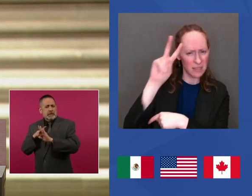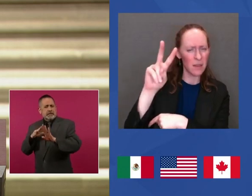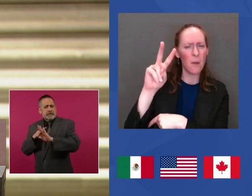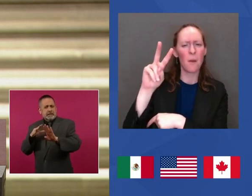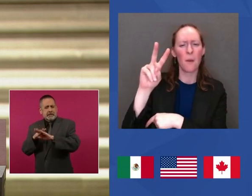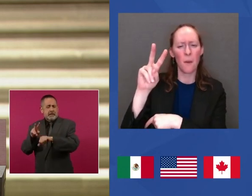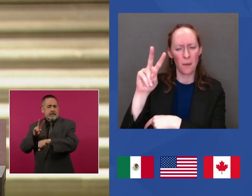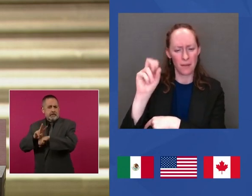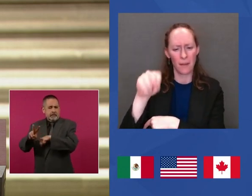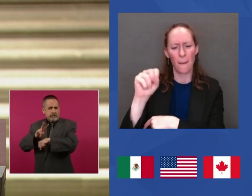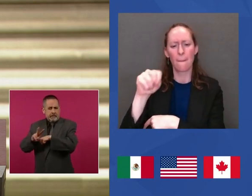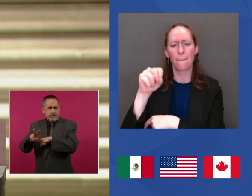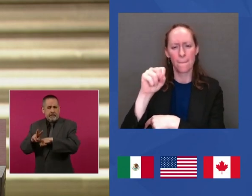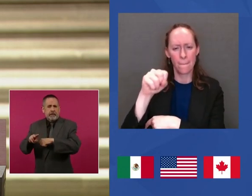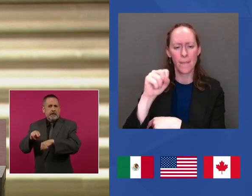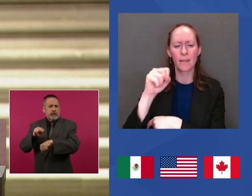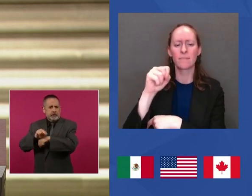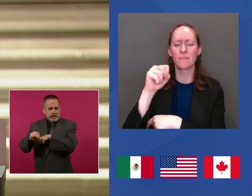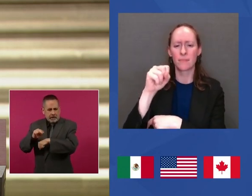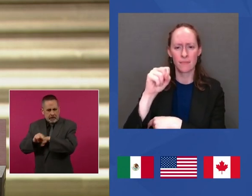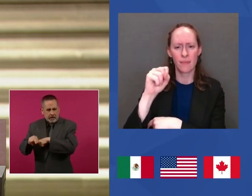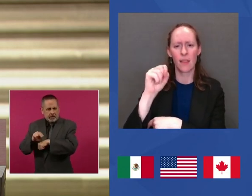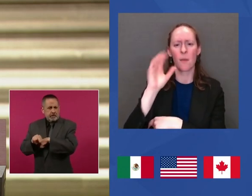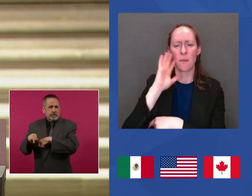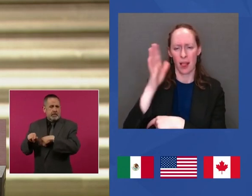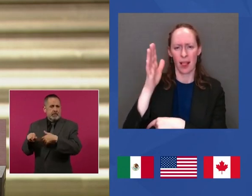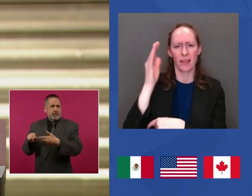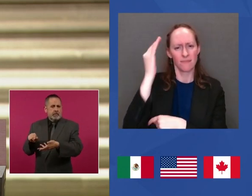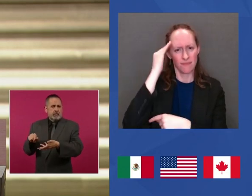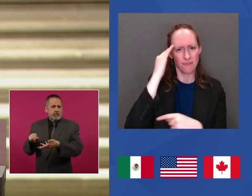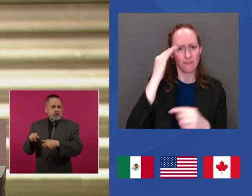migrants from Venezuela, from Nicaragua,